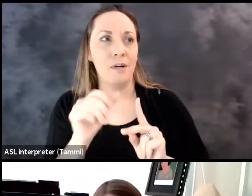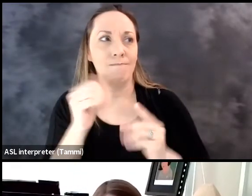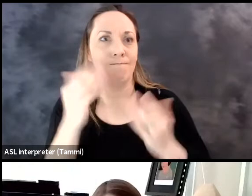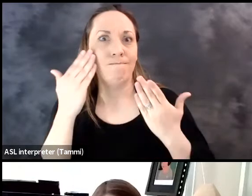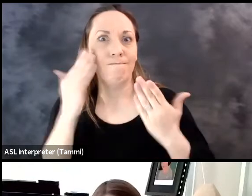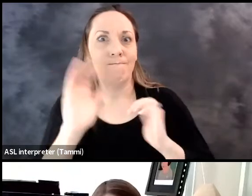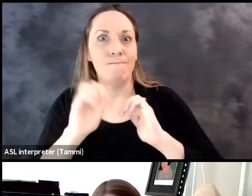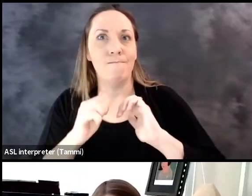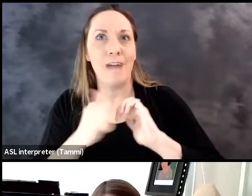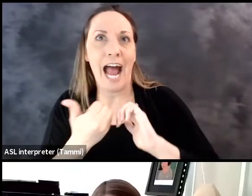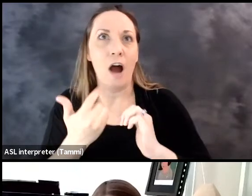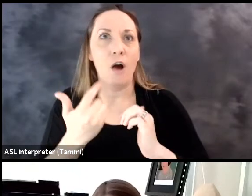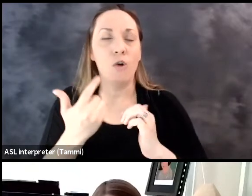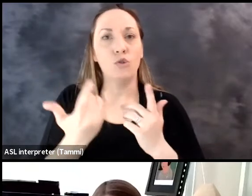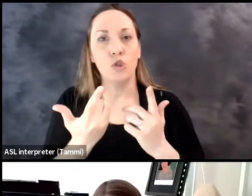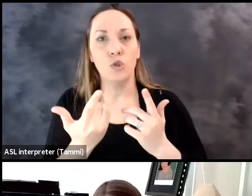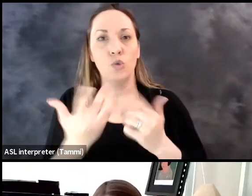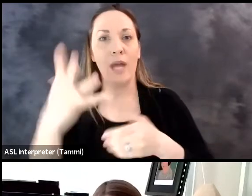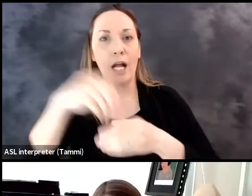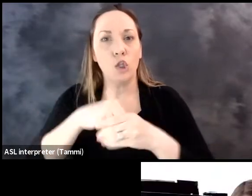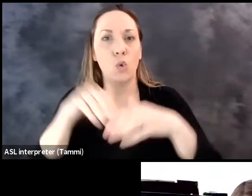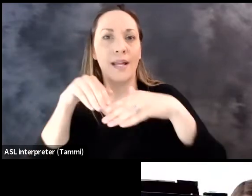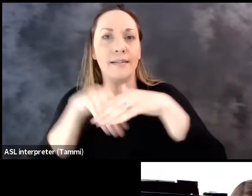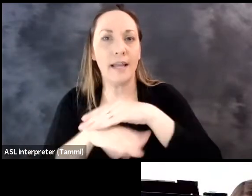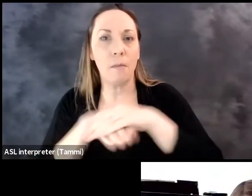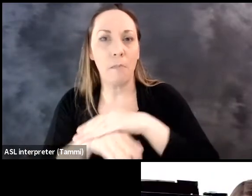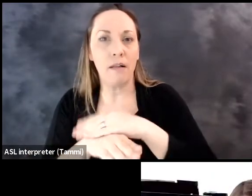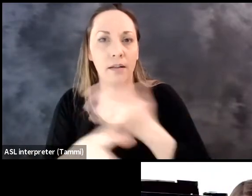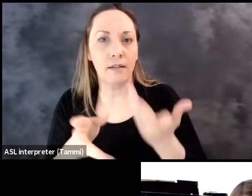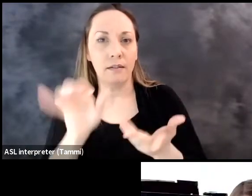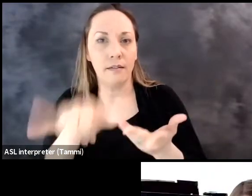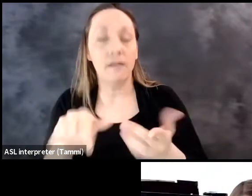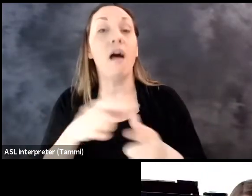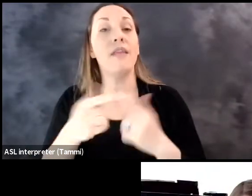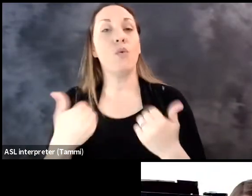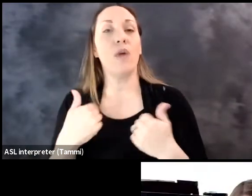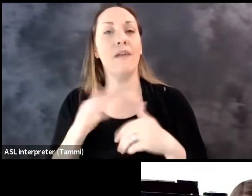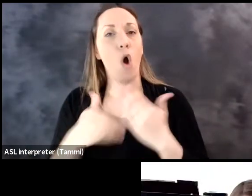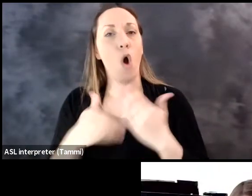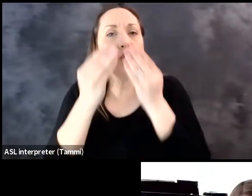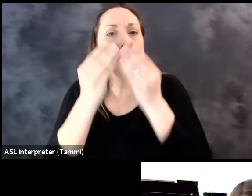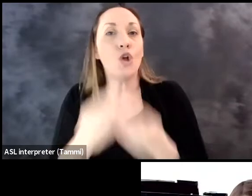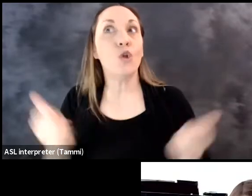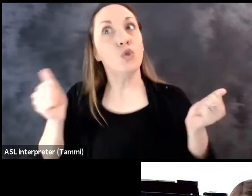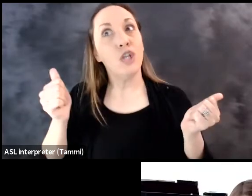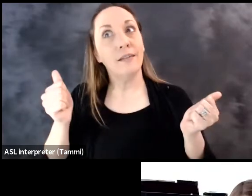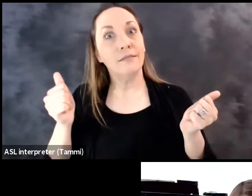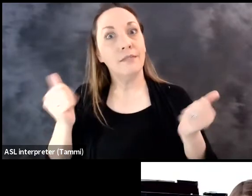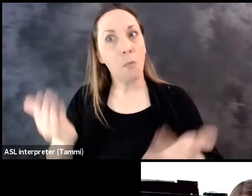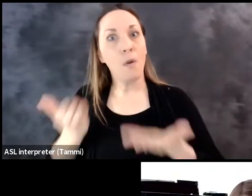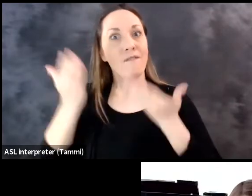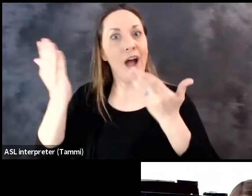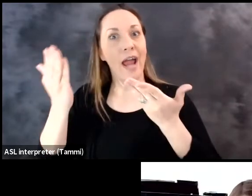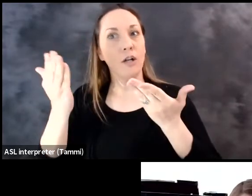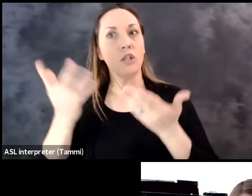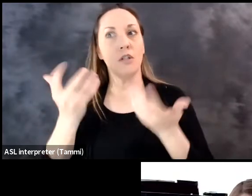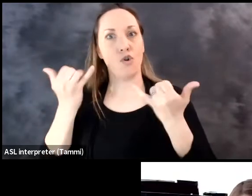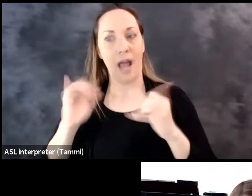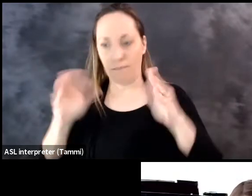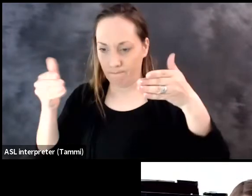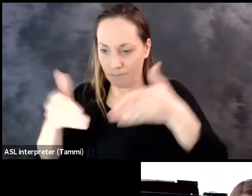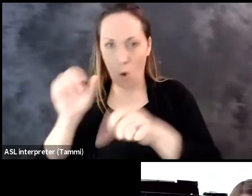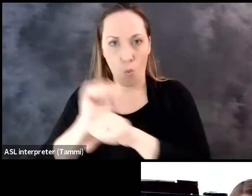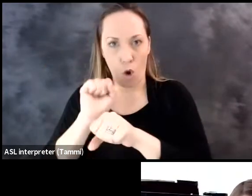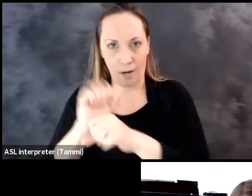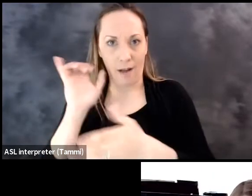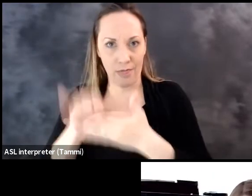keeping accessibility in mind. And though we have, all of the solution providers who've come forward and are working towards it, we also know